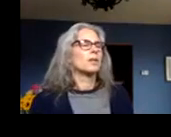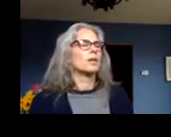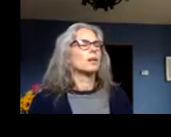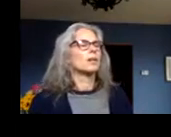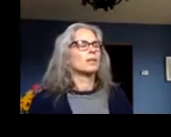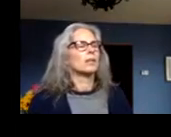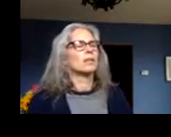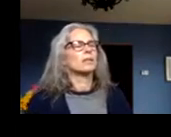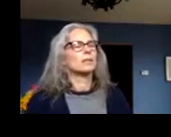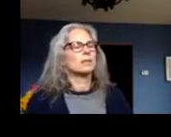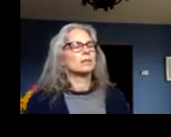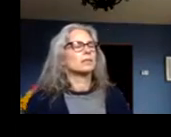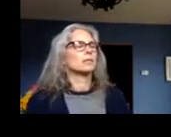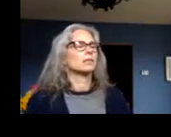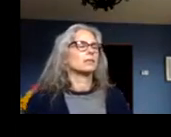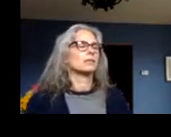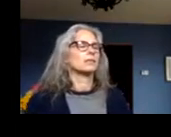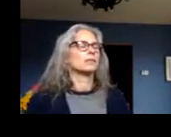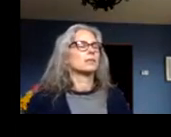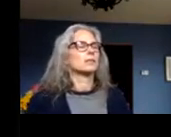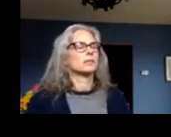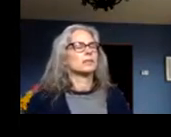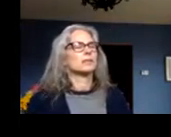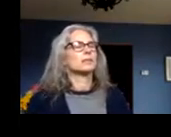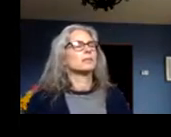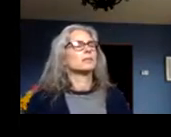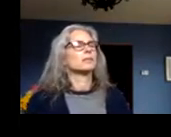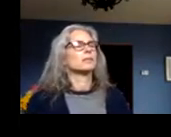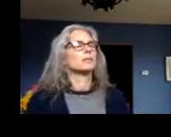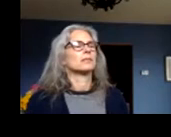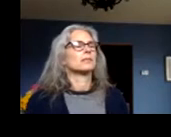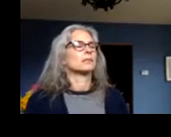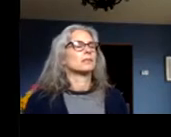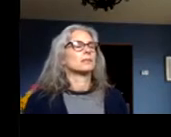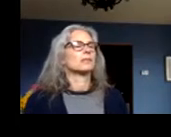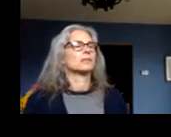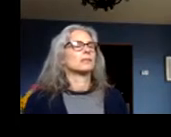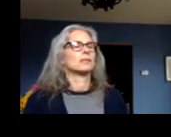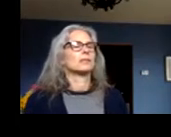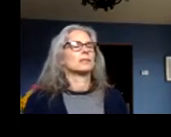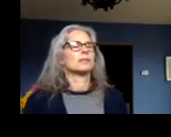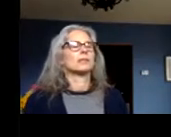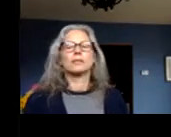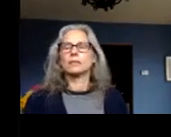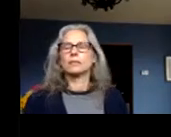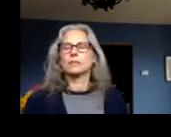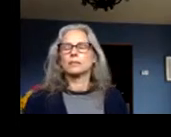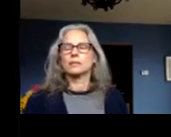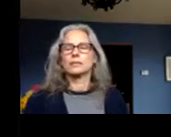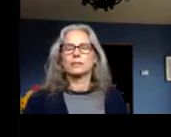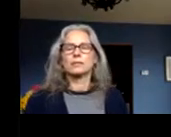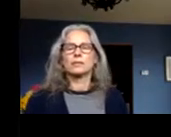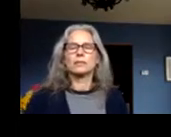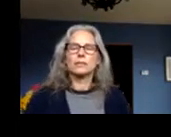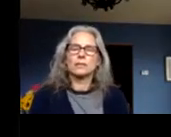sticks, right, to call on random students. There's actually a student selector built into the Google Classroom app, which works great on a phone.